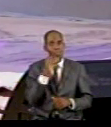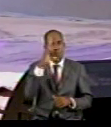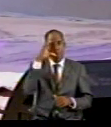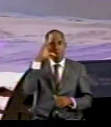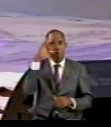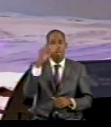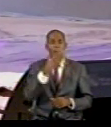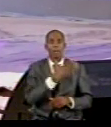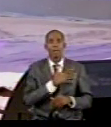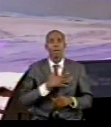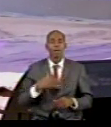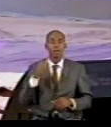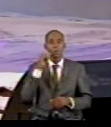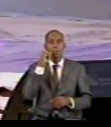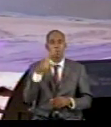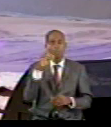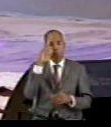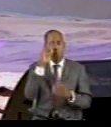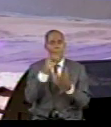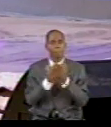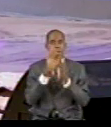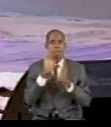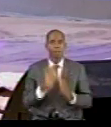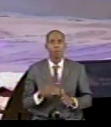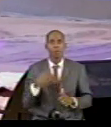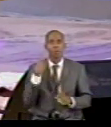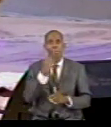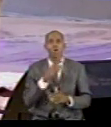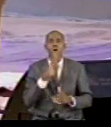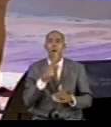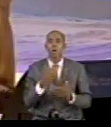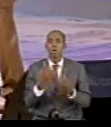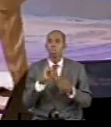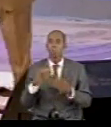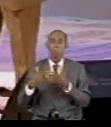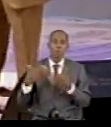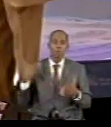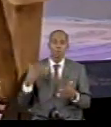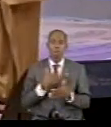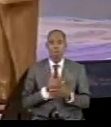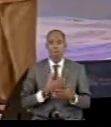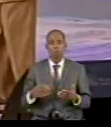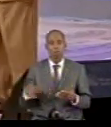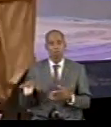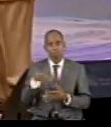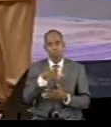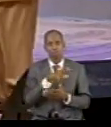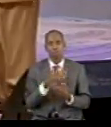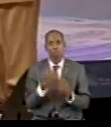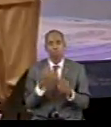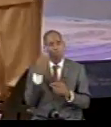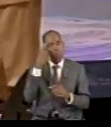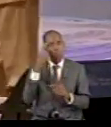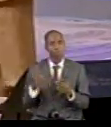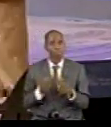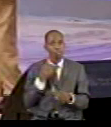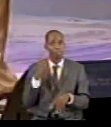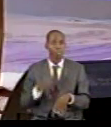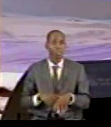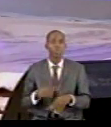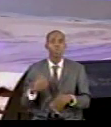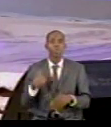women, believers, those who have been coming before and those who are coming for the first time, we come to study